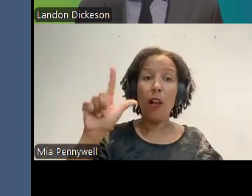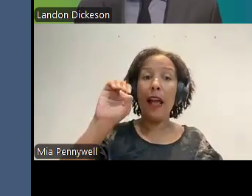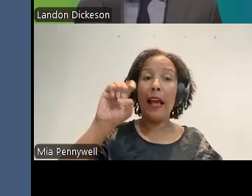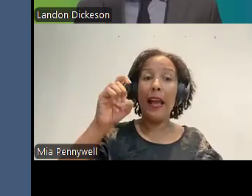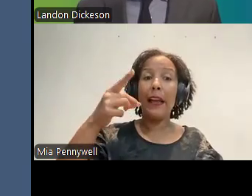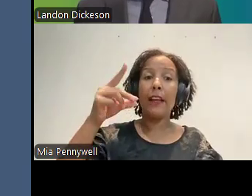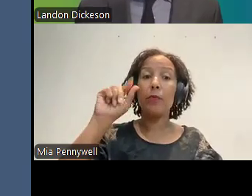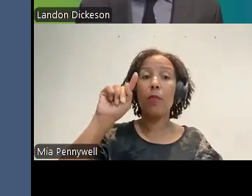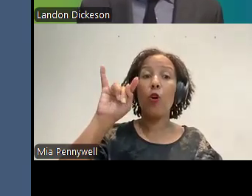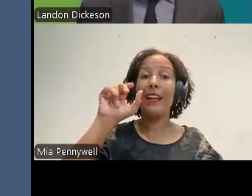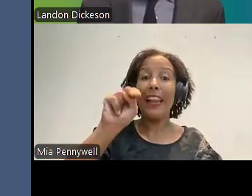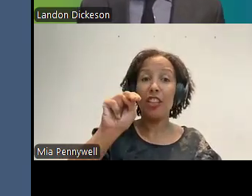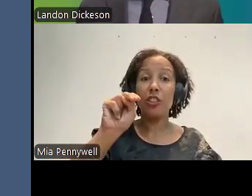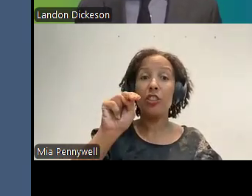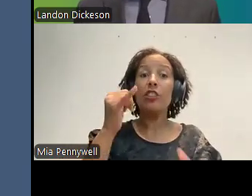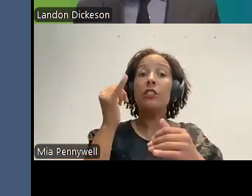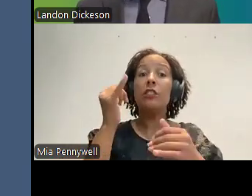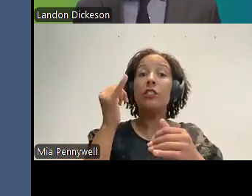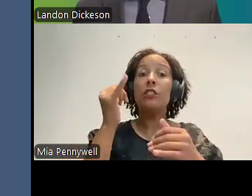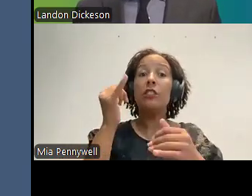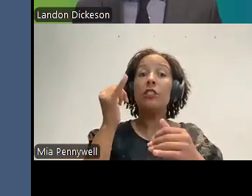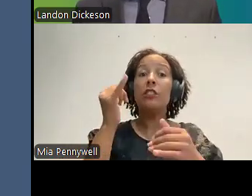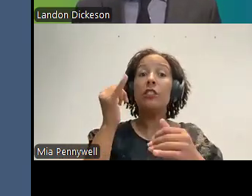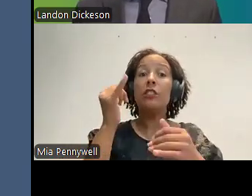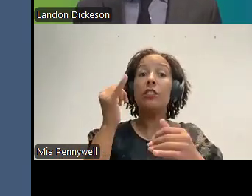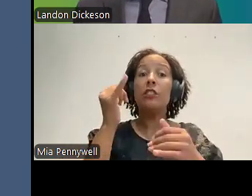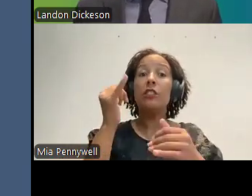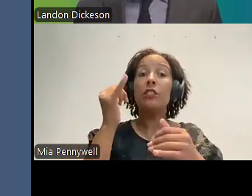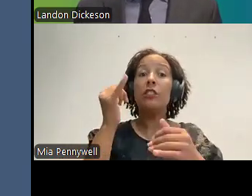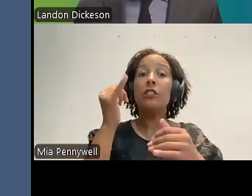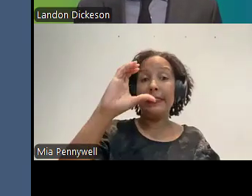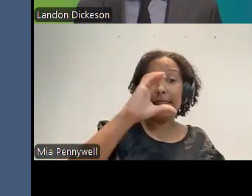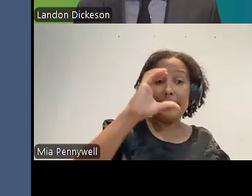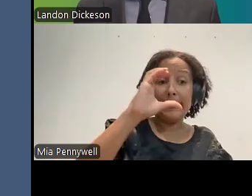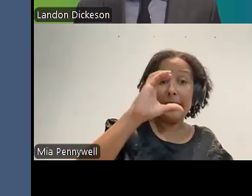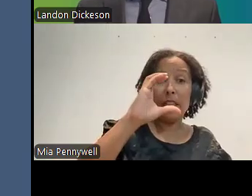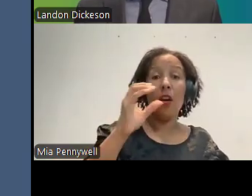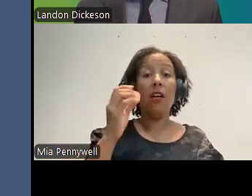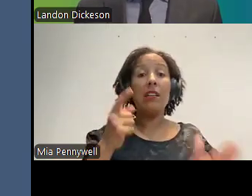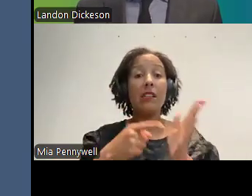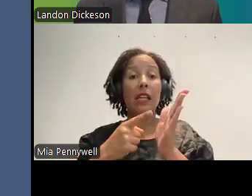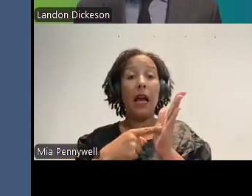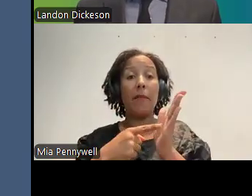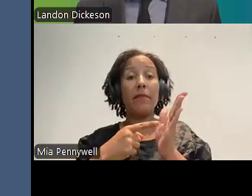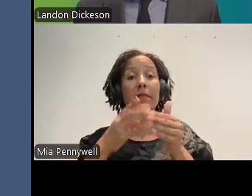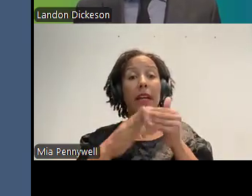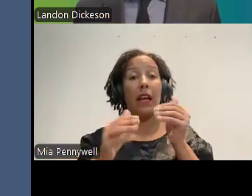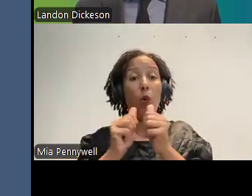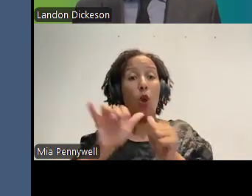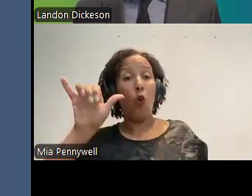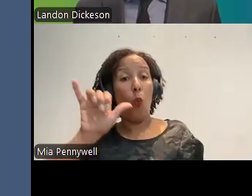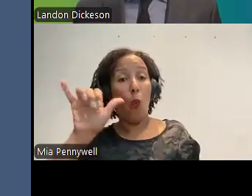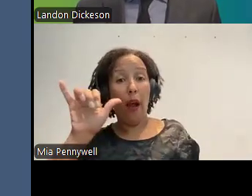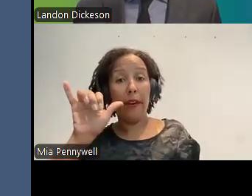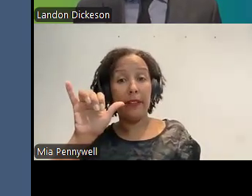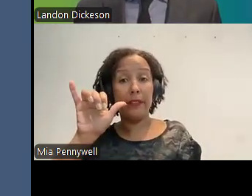a C or a Y. So CSE, commercially sexually exploited youth, is a recognized survivor advocacy